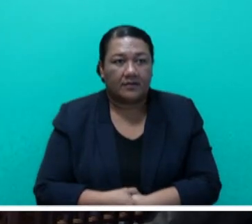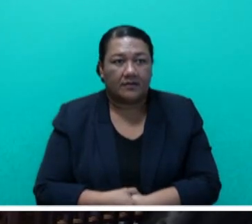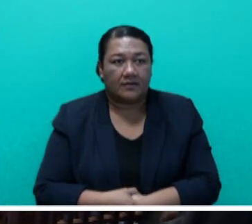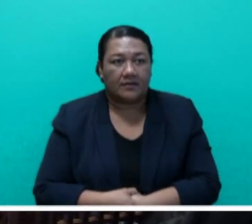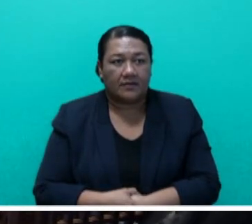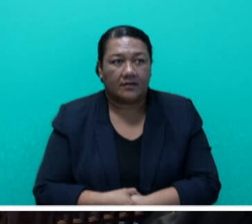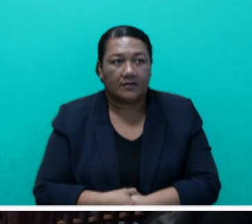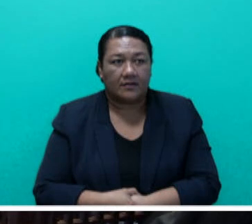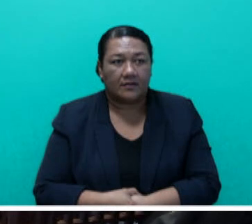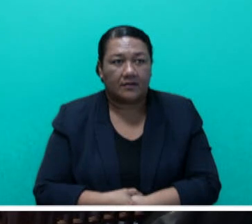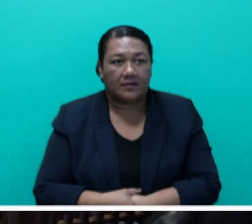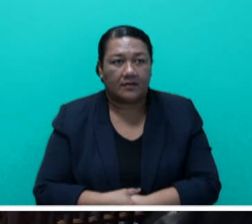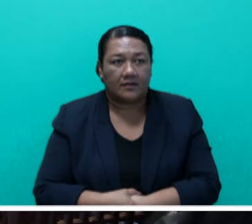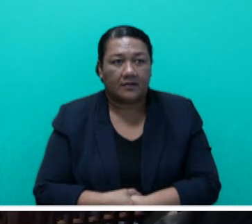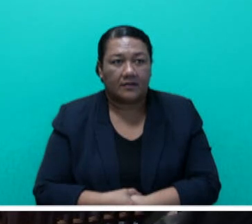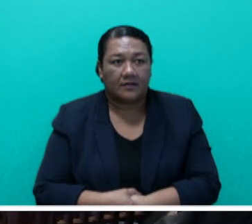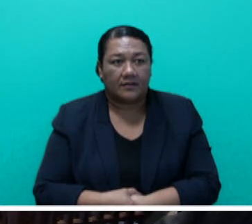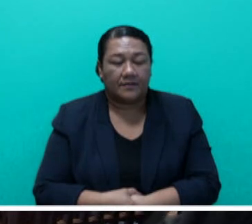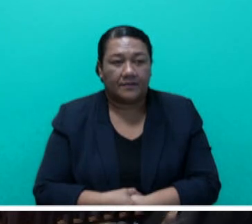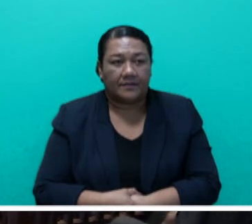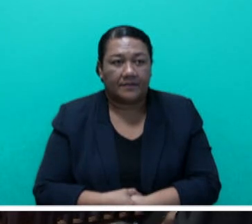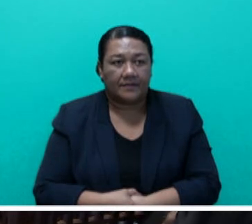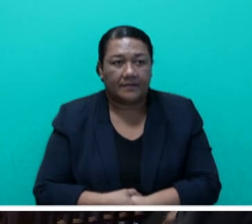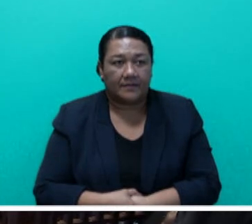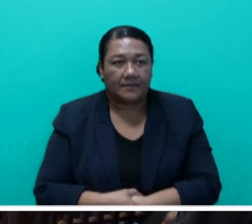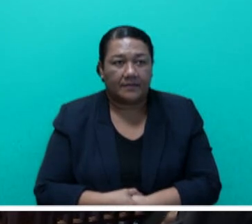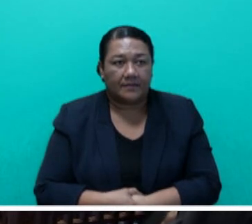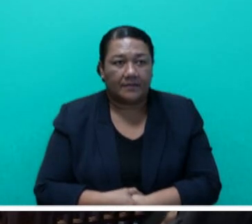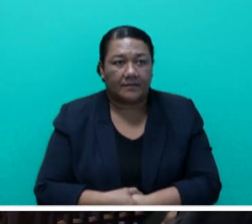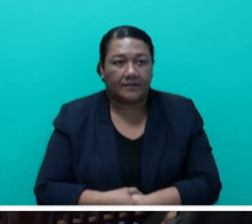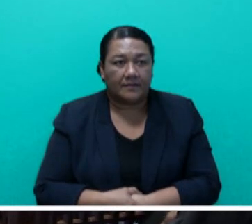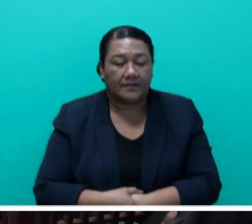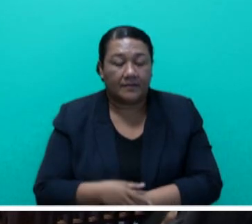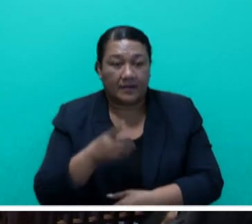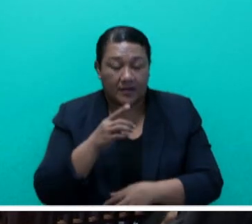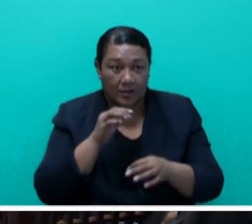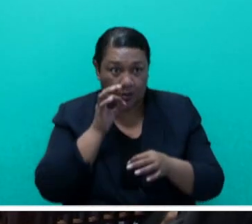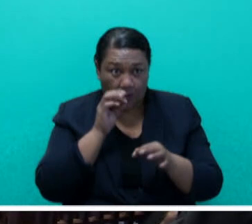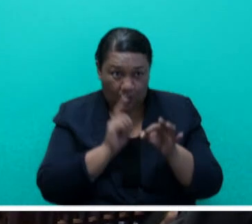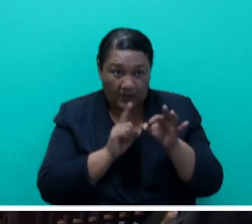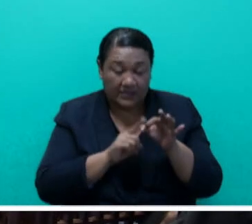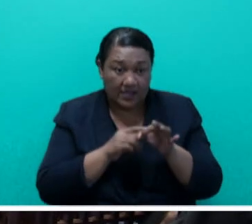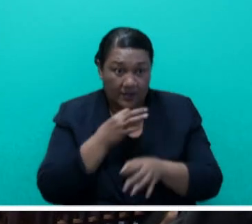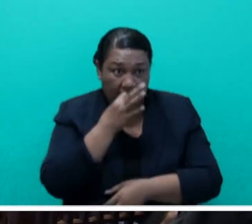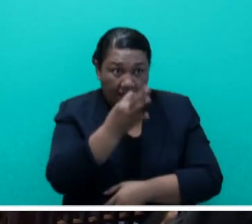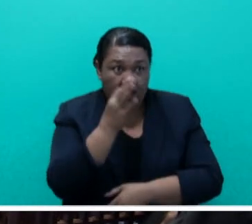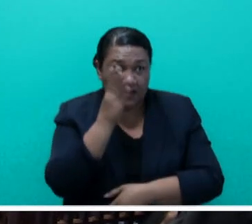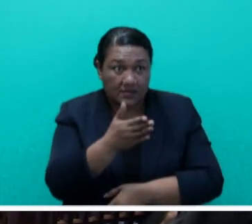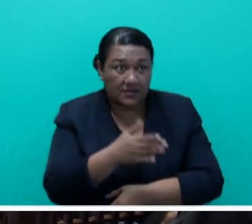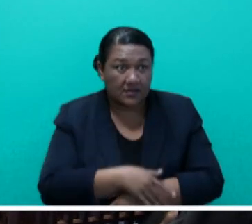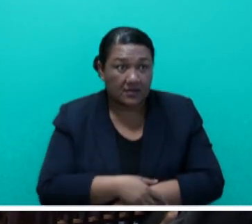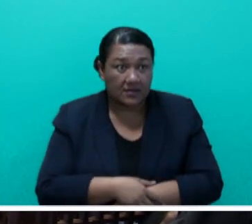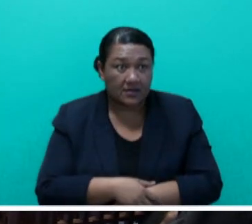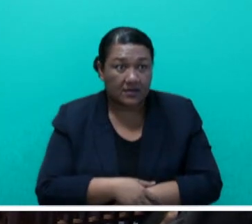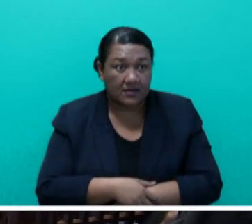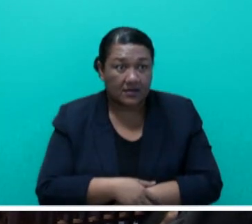Thank you, Honorable Minister. Yes, Honorable. The follow-on question from here, Mr. Speaker, sir, because when you talk about, one